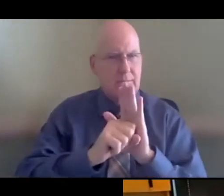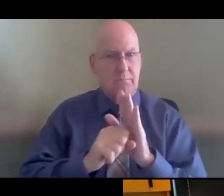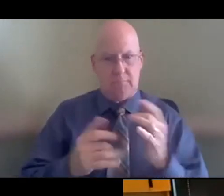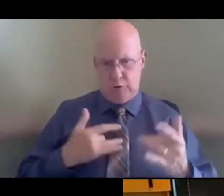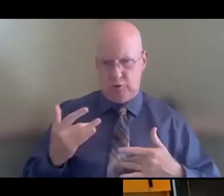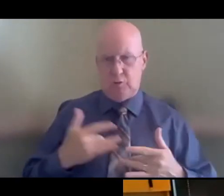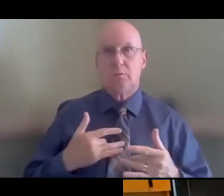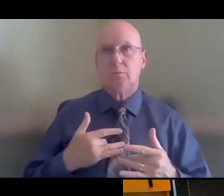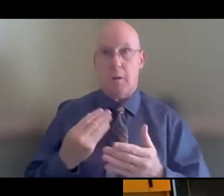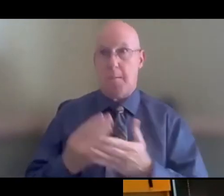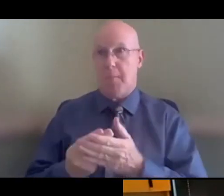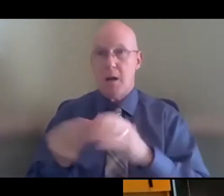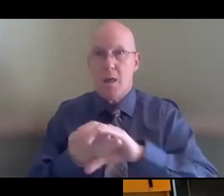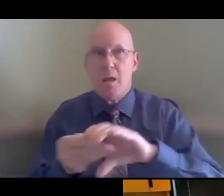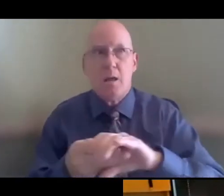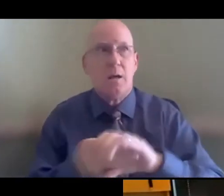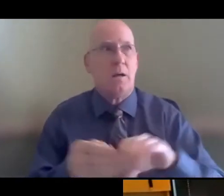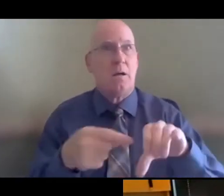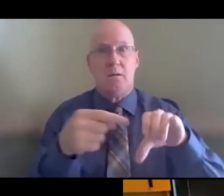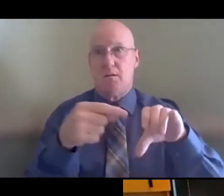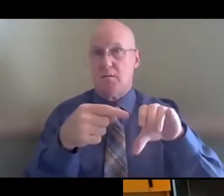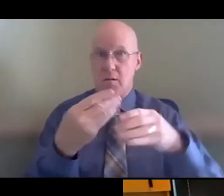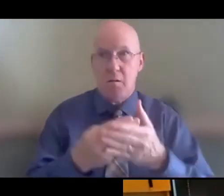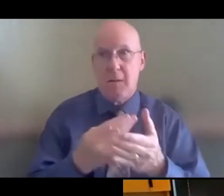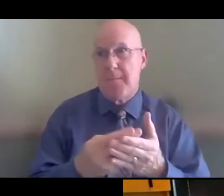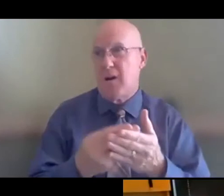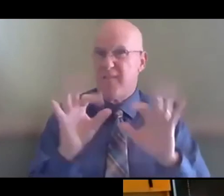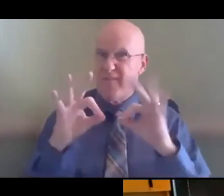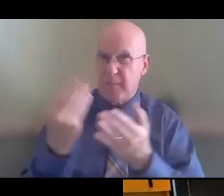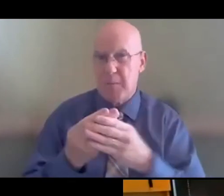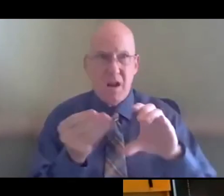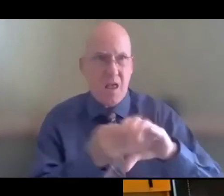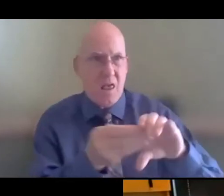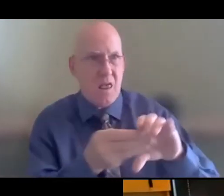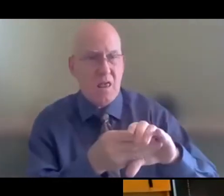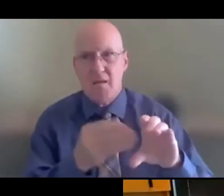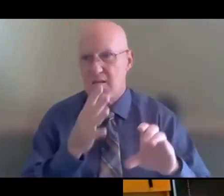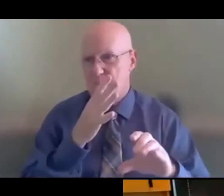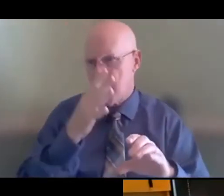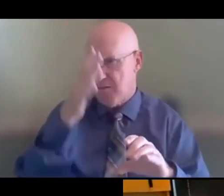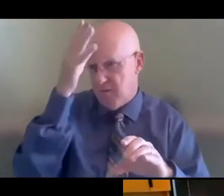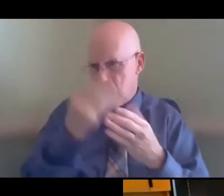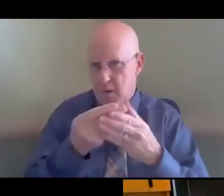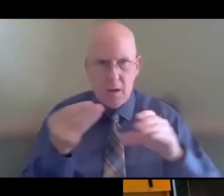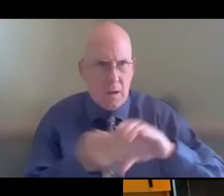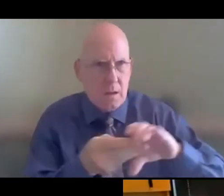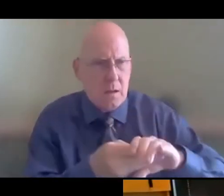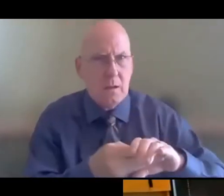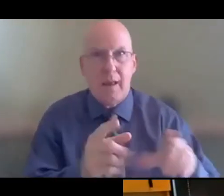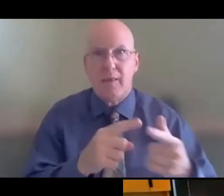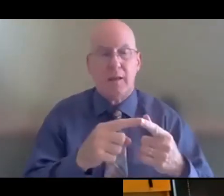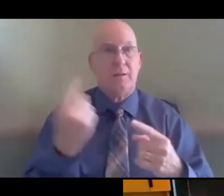putting money aside. It's the money that is the family's money, the parents' money, and then God forbid something happens